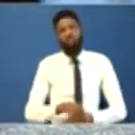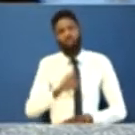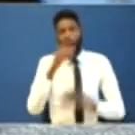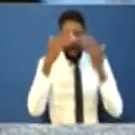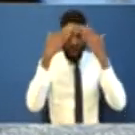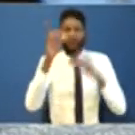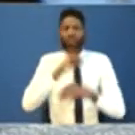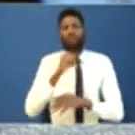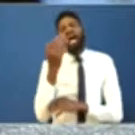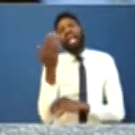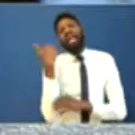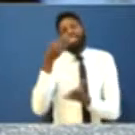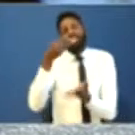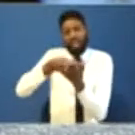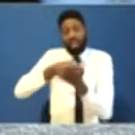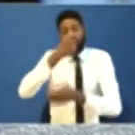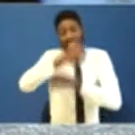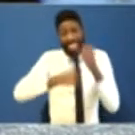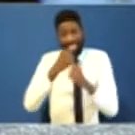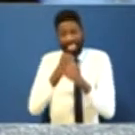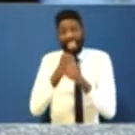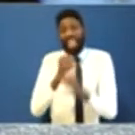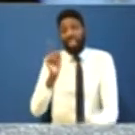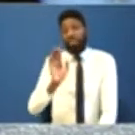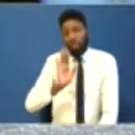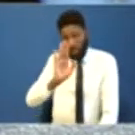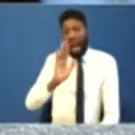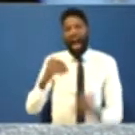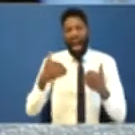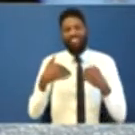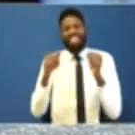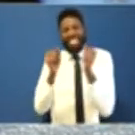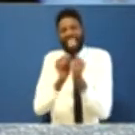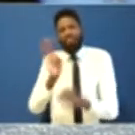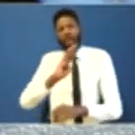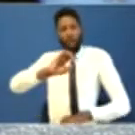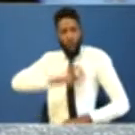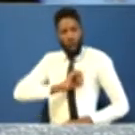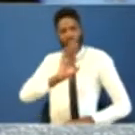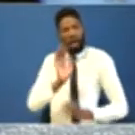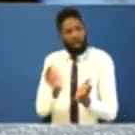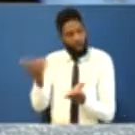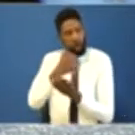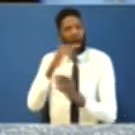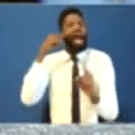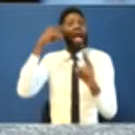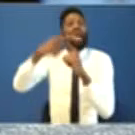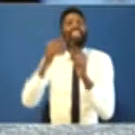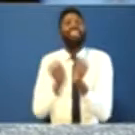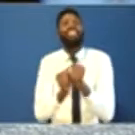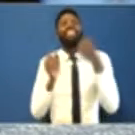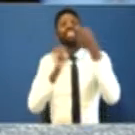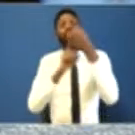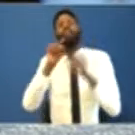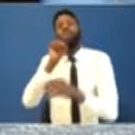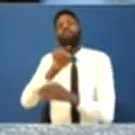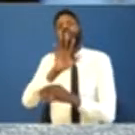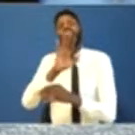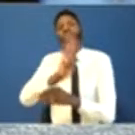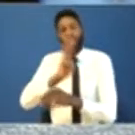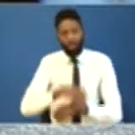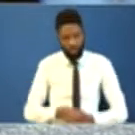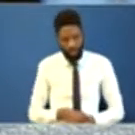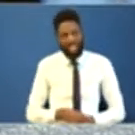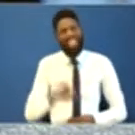the last financial year nairobi's own source revenue was 10 billion shillings this is against a target of 16.5 billion shillings